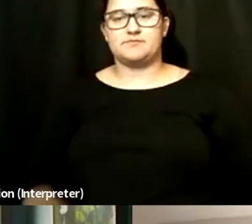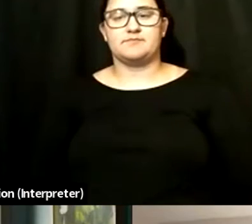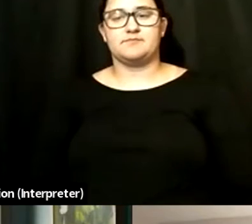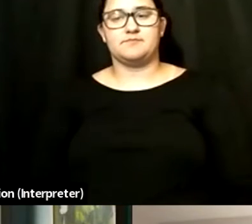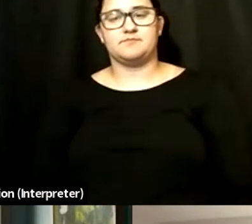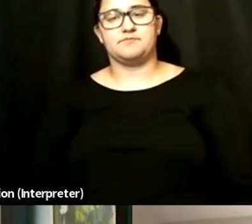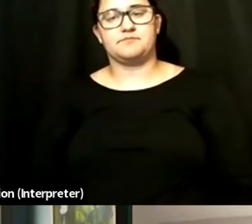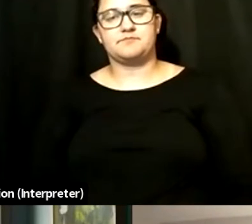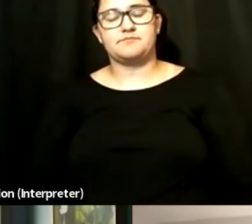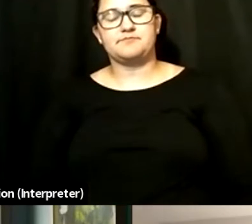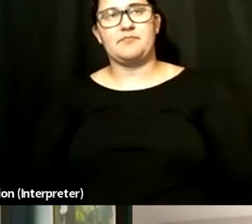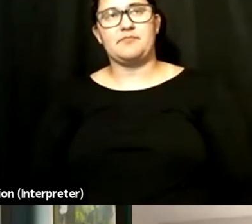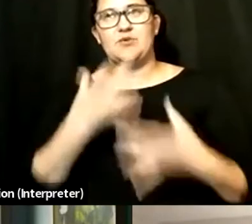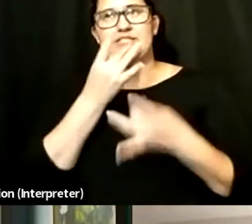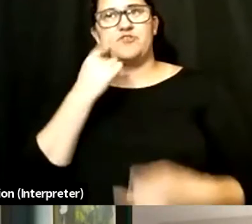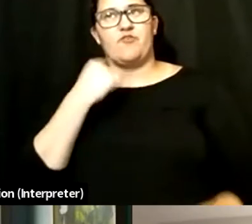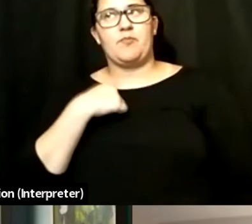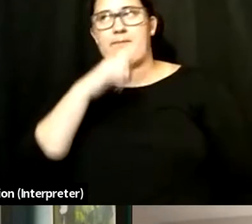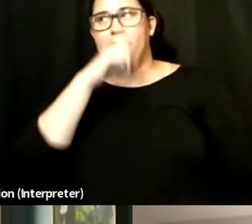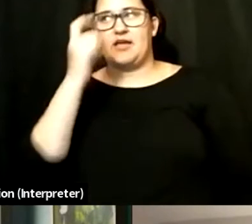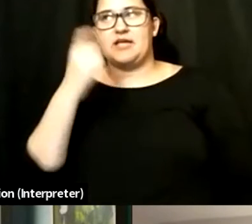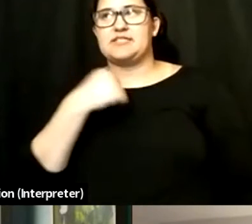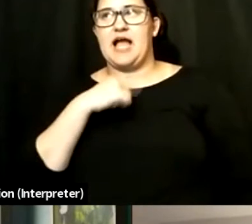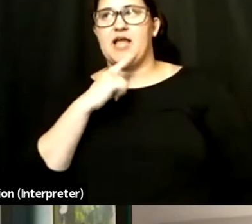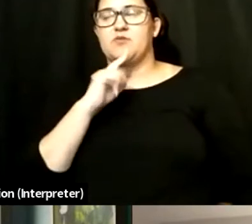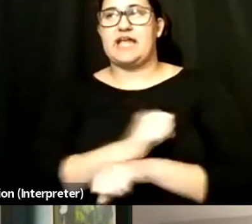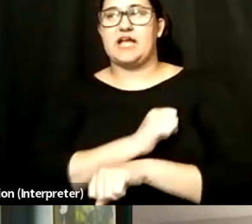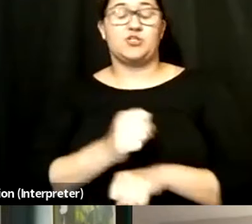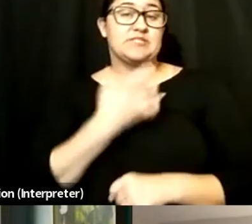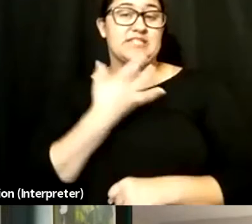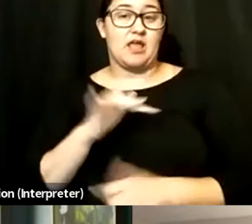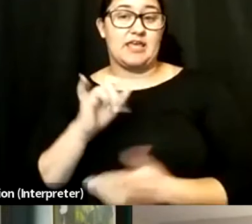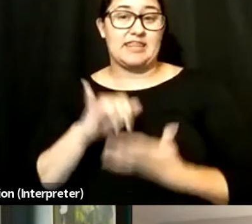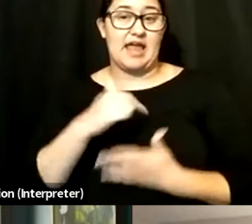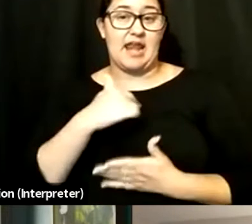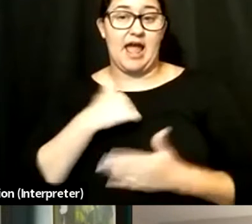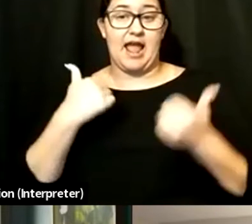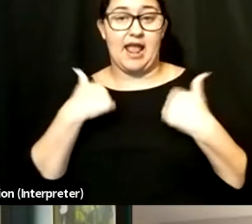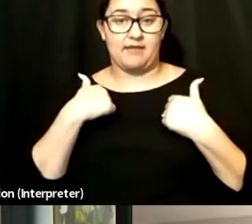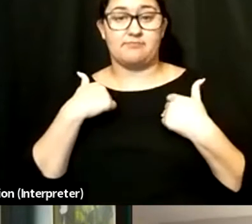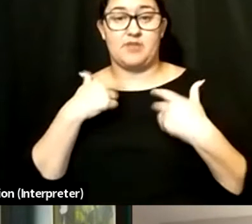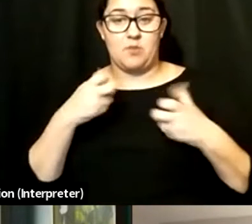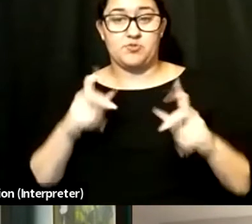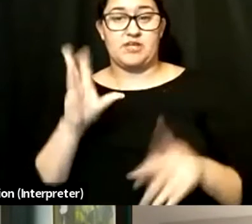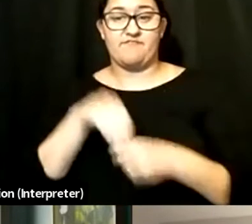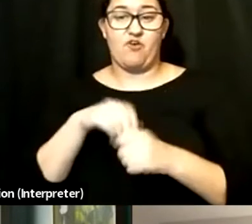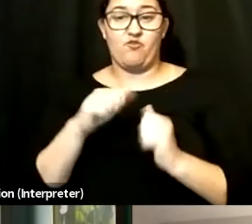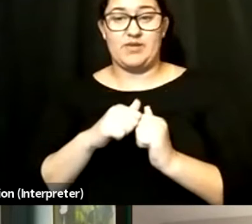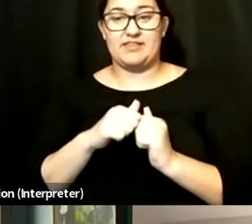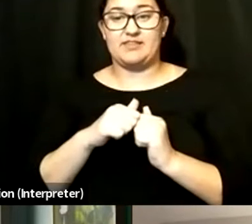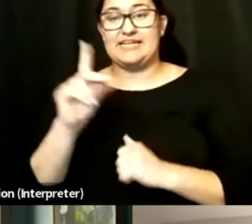was interesting because I was actually very lucky that I got involved in disabled